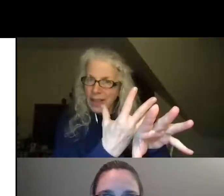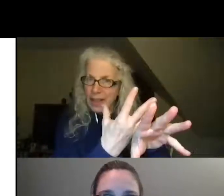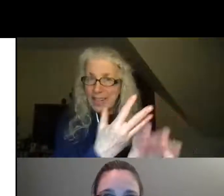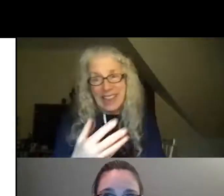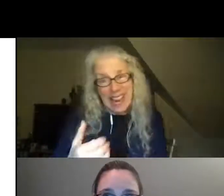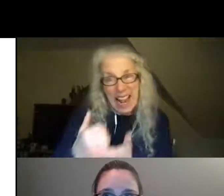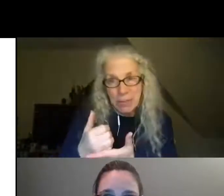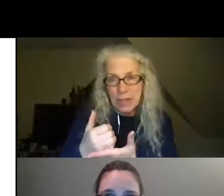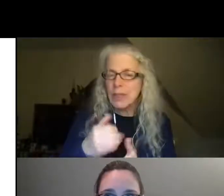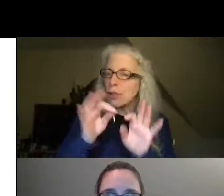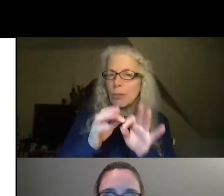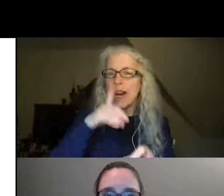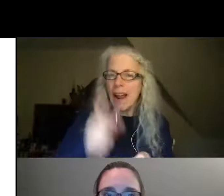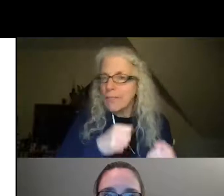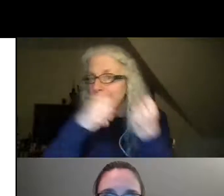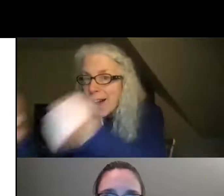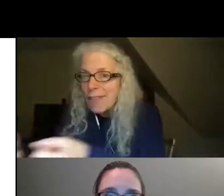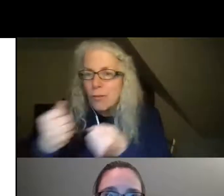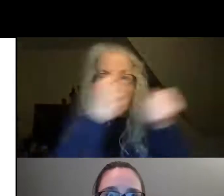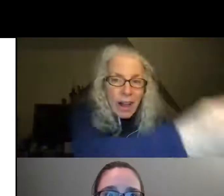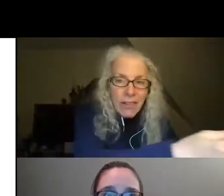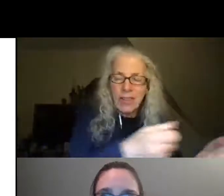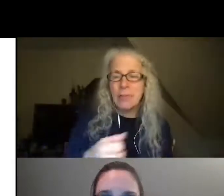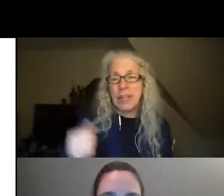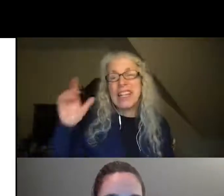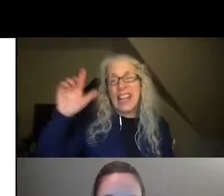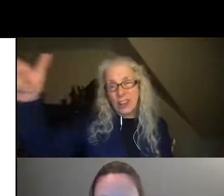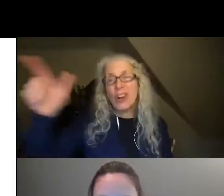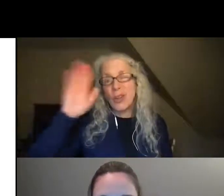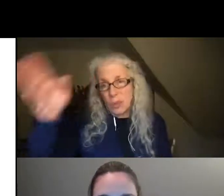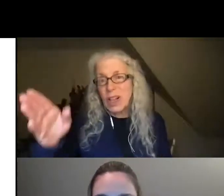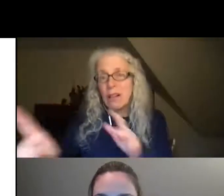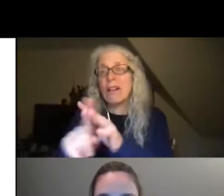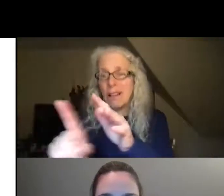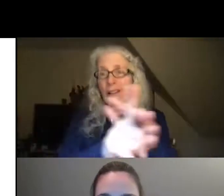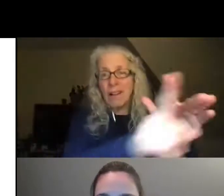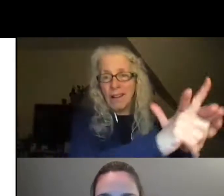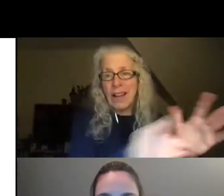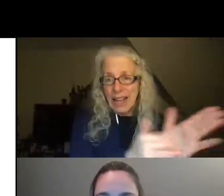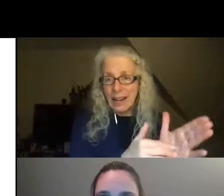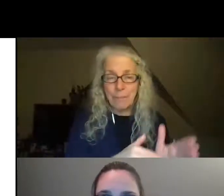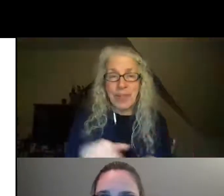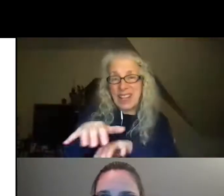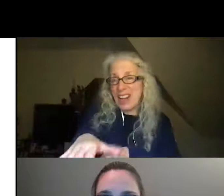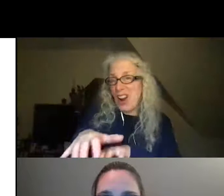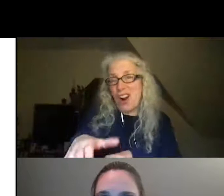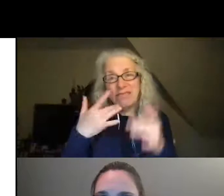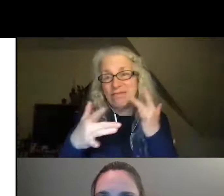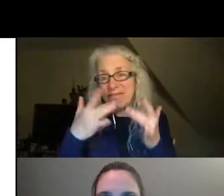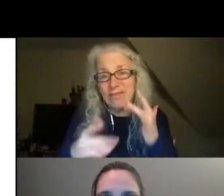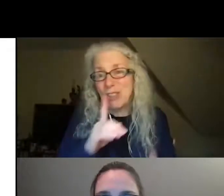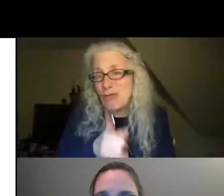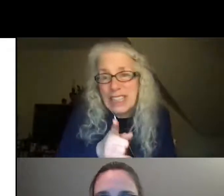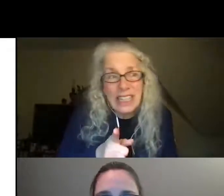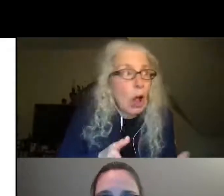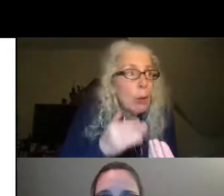but eventually that will transition back to being on site. Cart shortages, cart is pretty much non-existent. Most